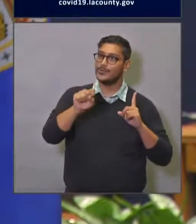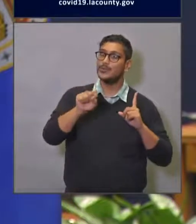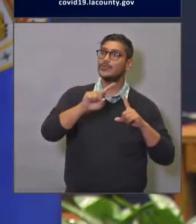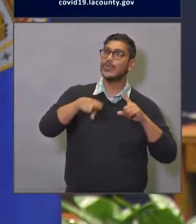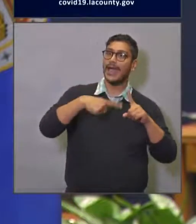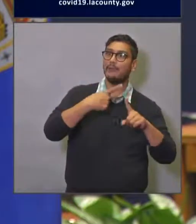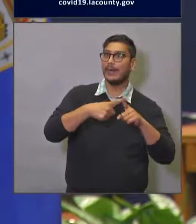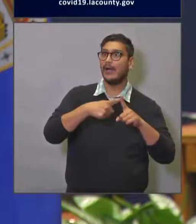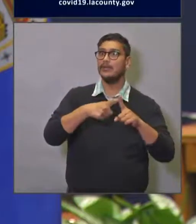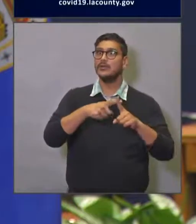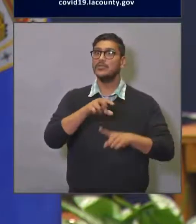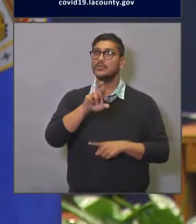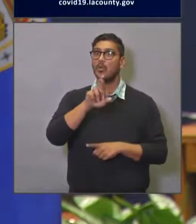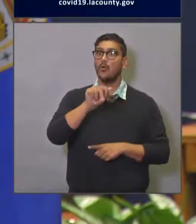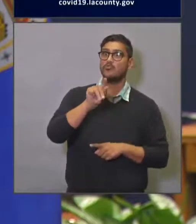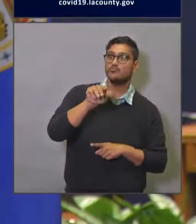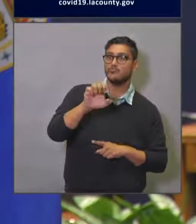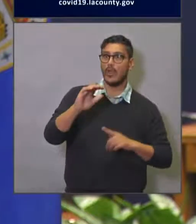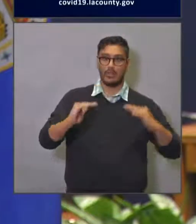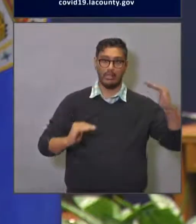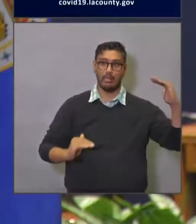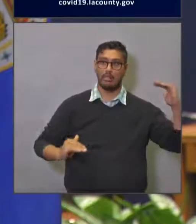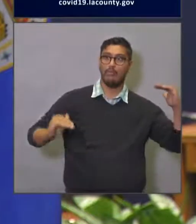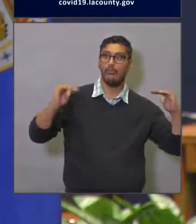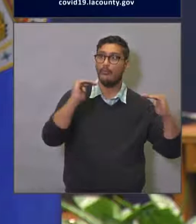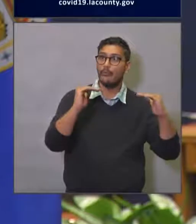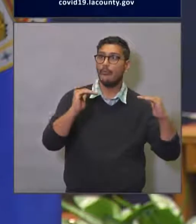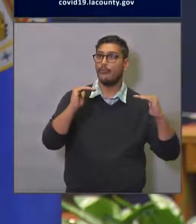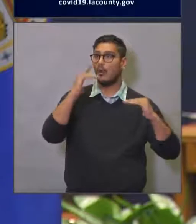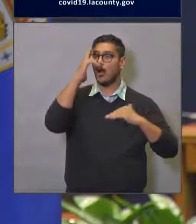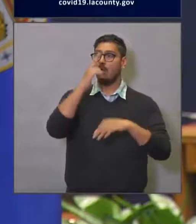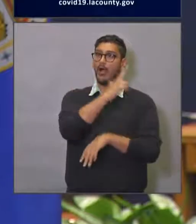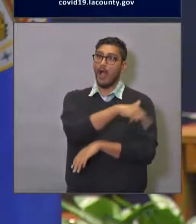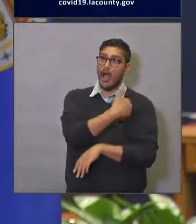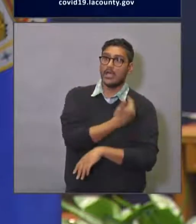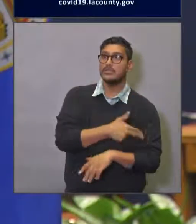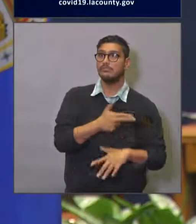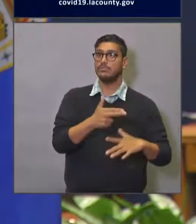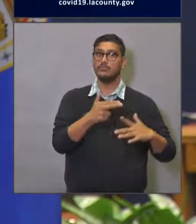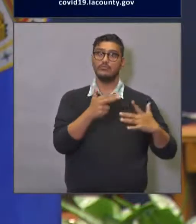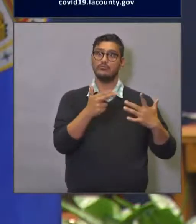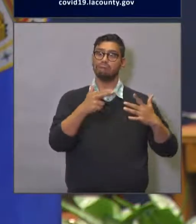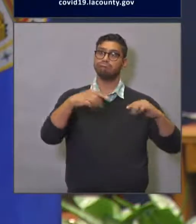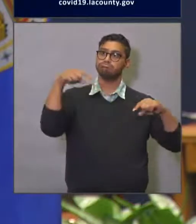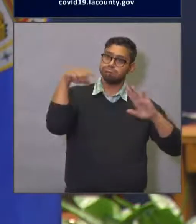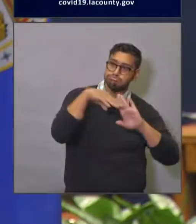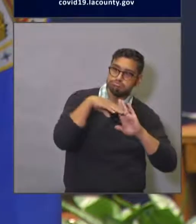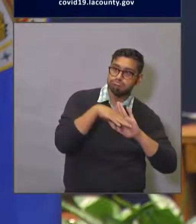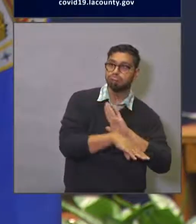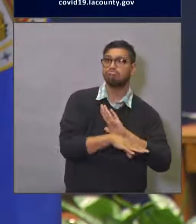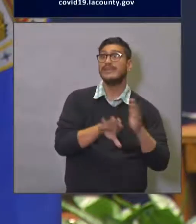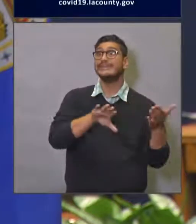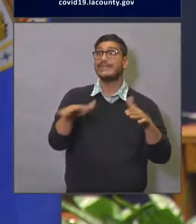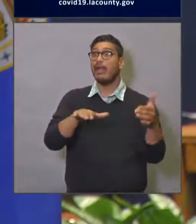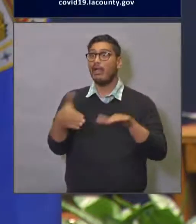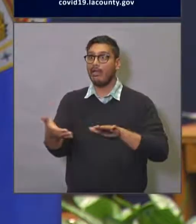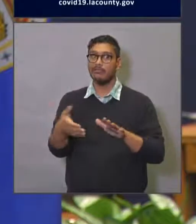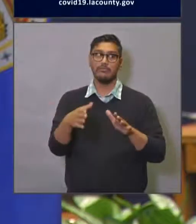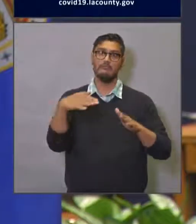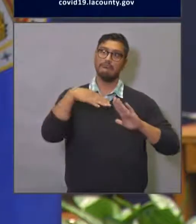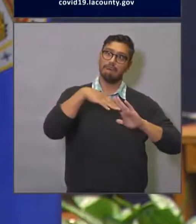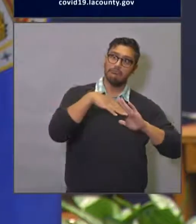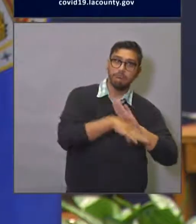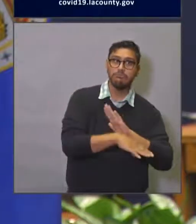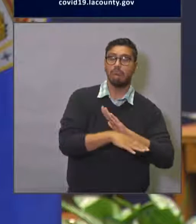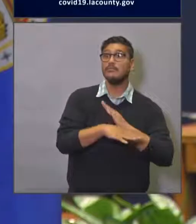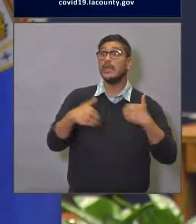racial disparities. Hospitalizations are down, deaths are down, the cases are spreading mostly, you said, among younger people. So it sounds like a lot